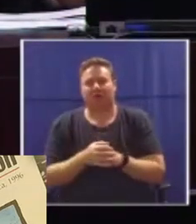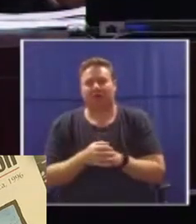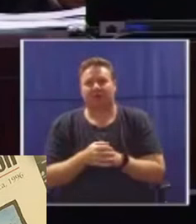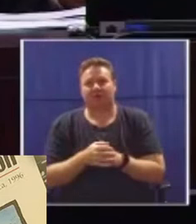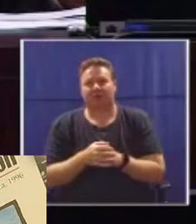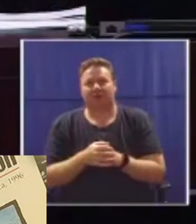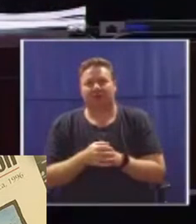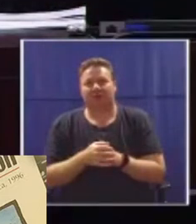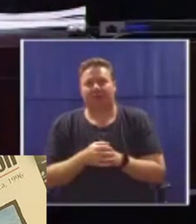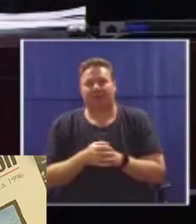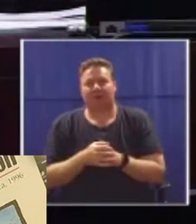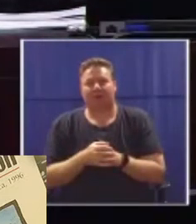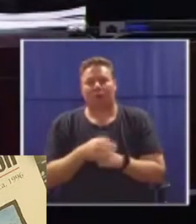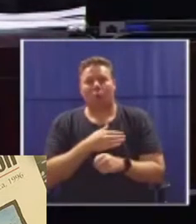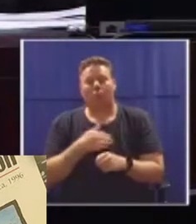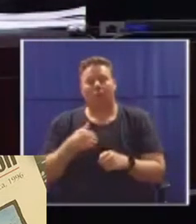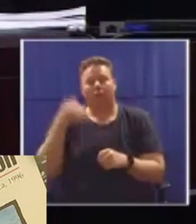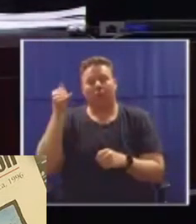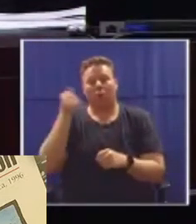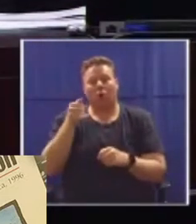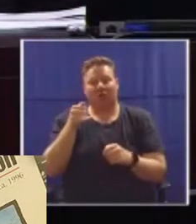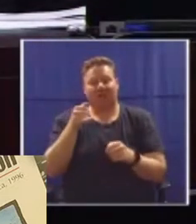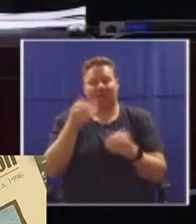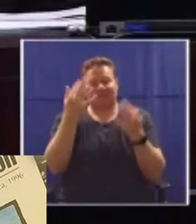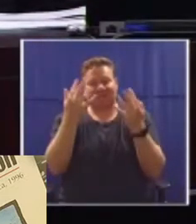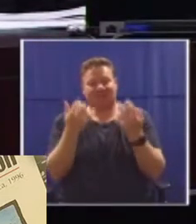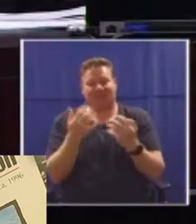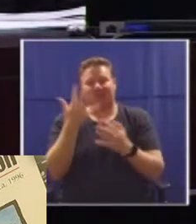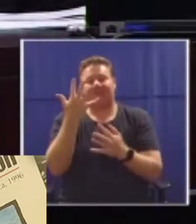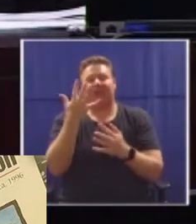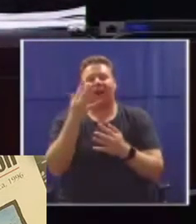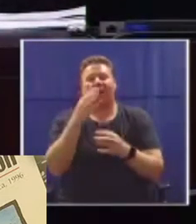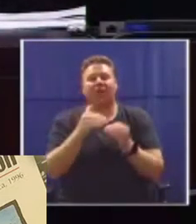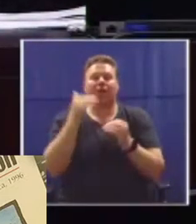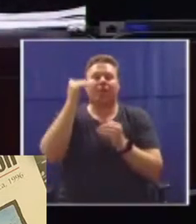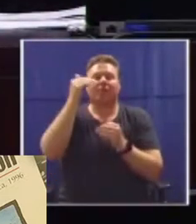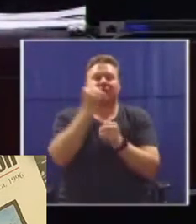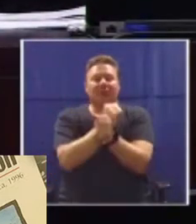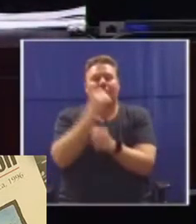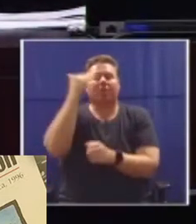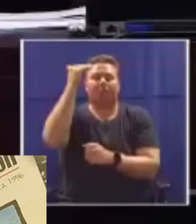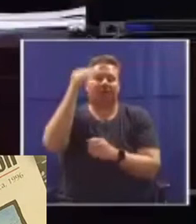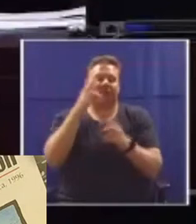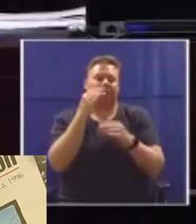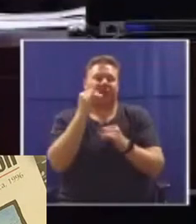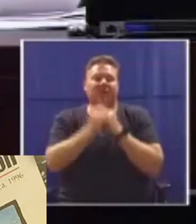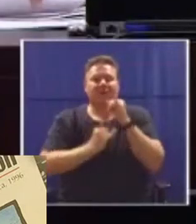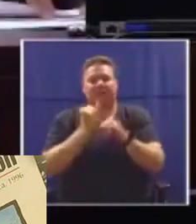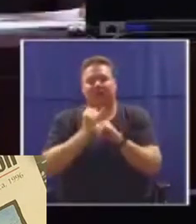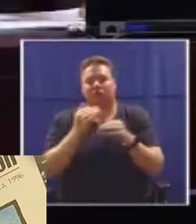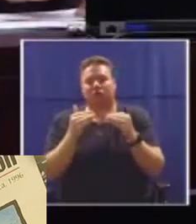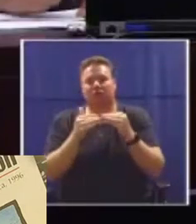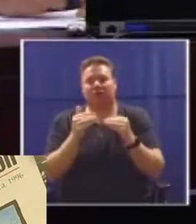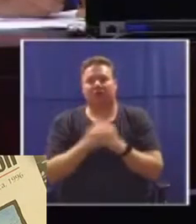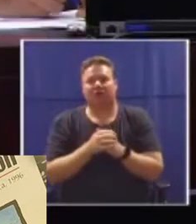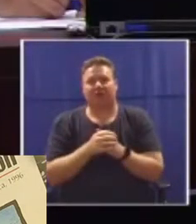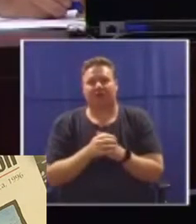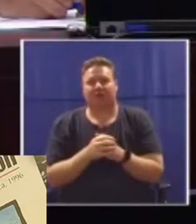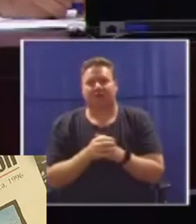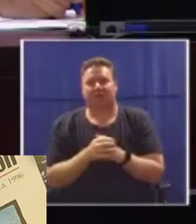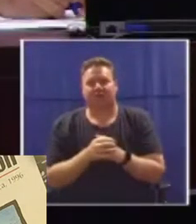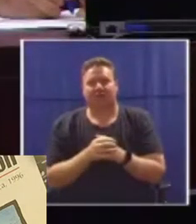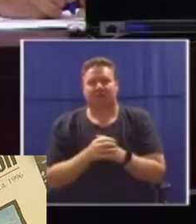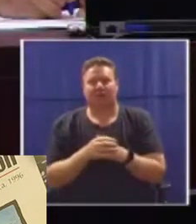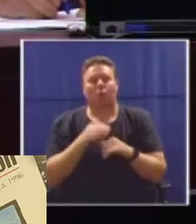femicide statistics are 5 times the international average, as high as that of war-torn